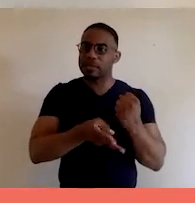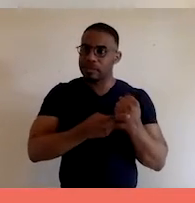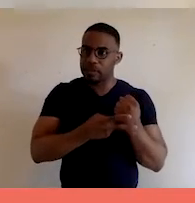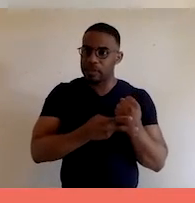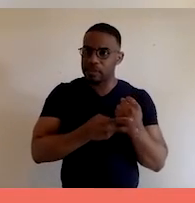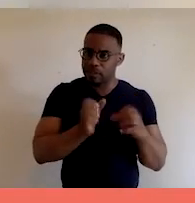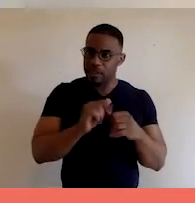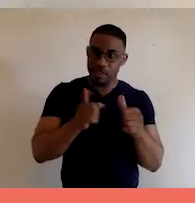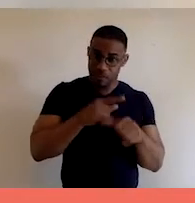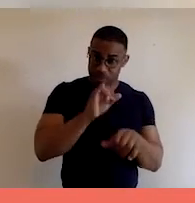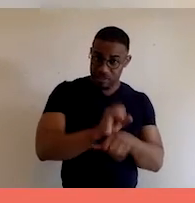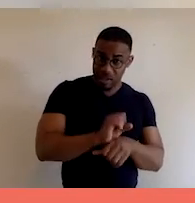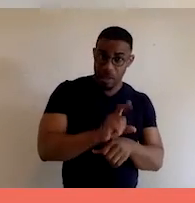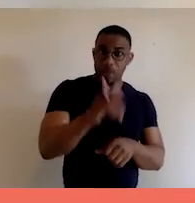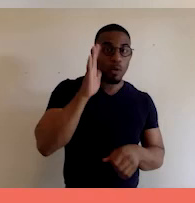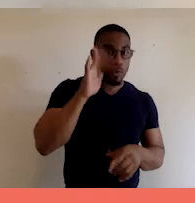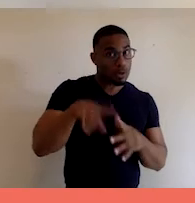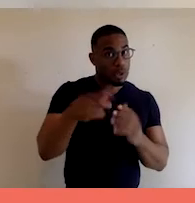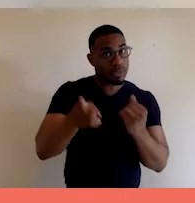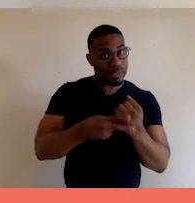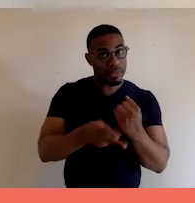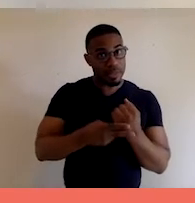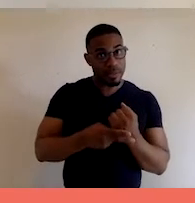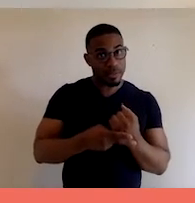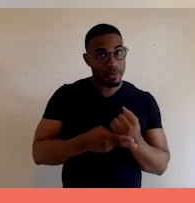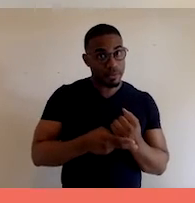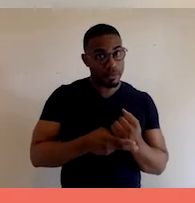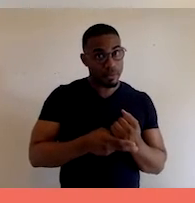You get that first job, you're going to start saving.